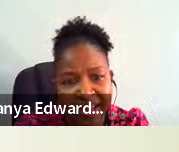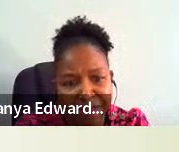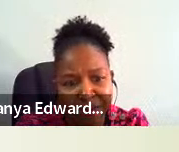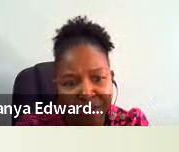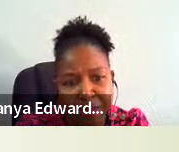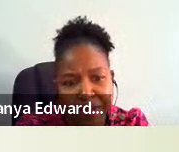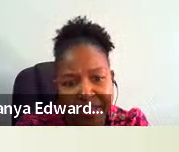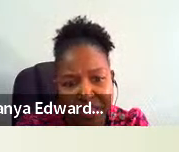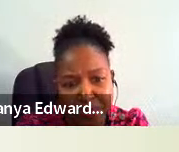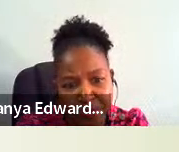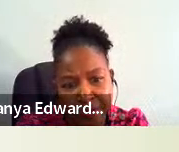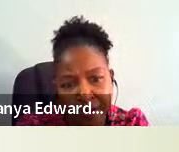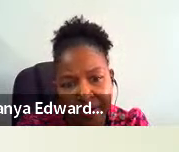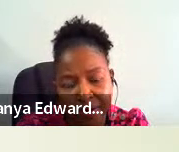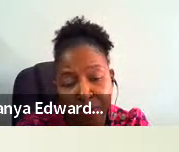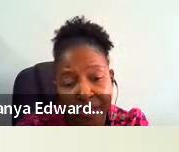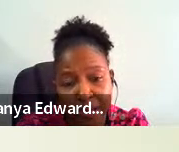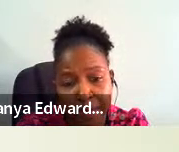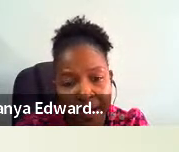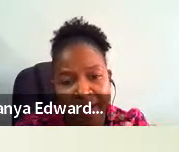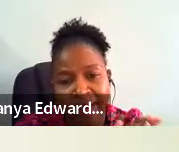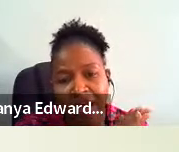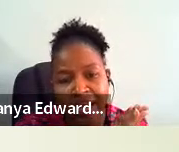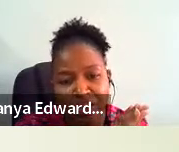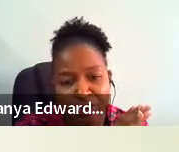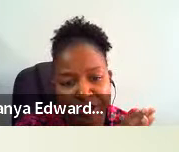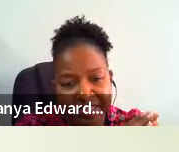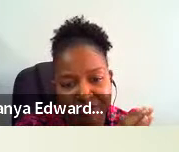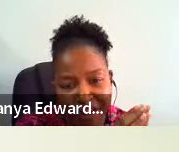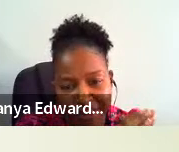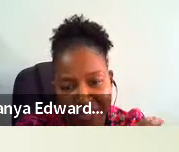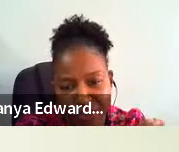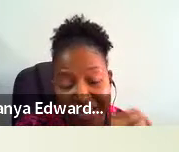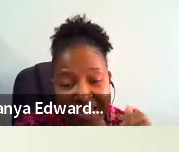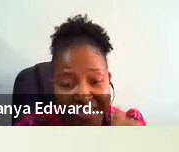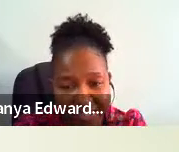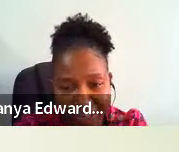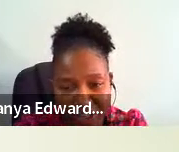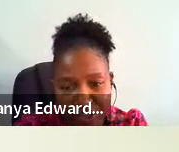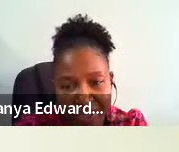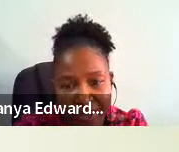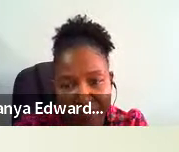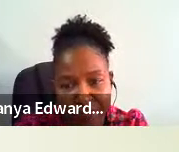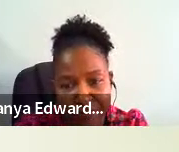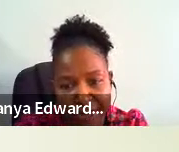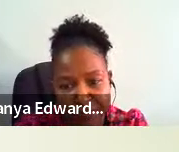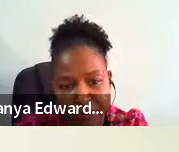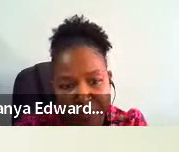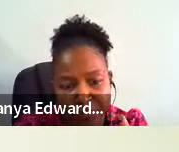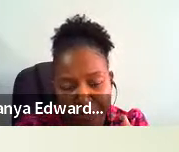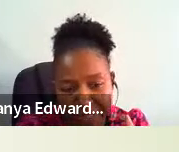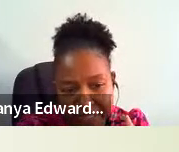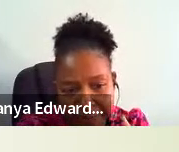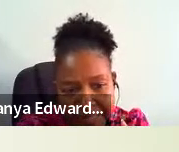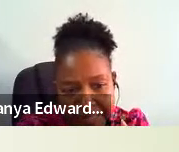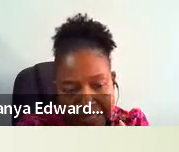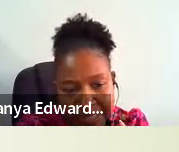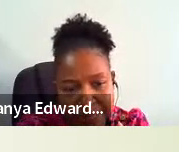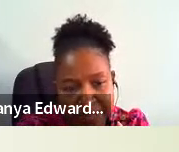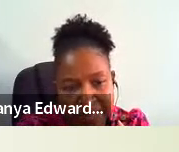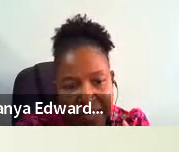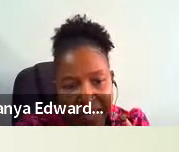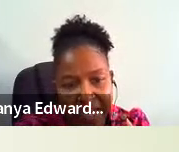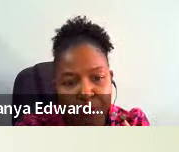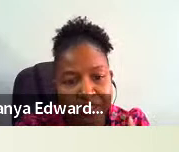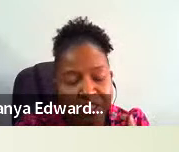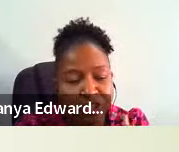and the efforts being spurred on really by increasing recognition internationally of the rights of persons with